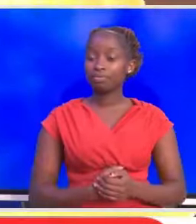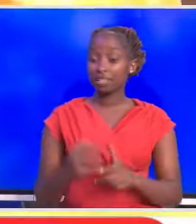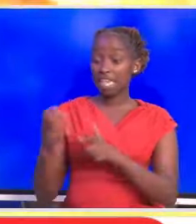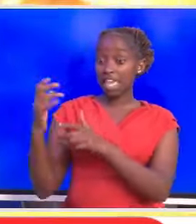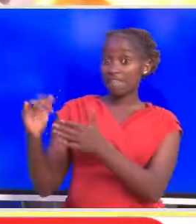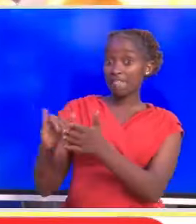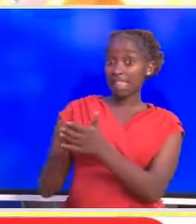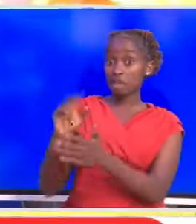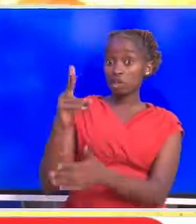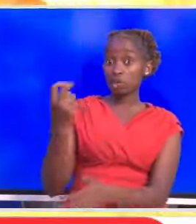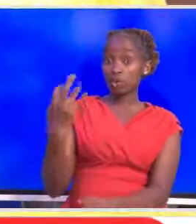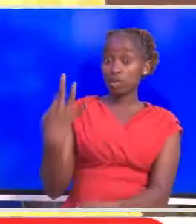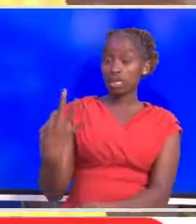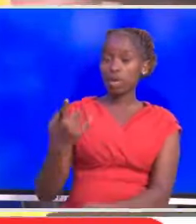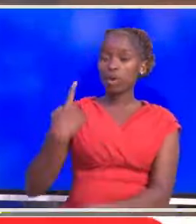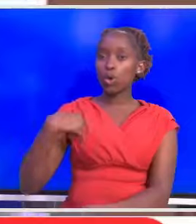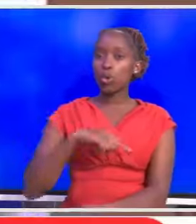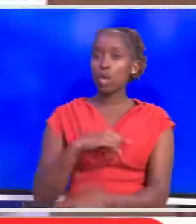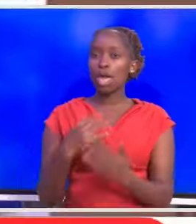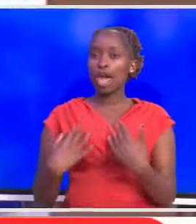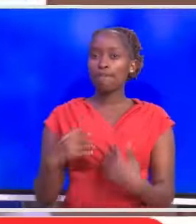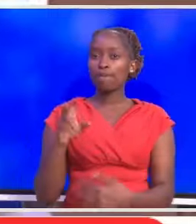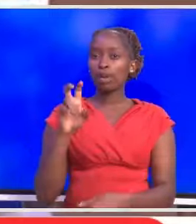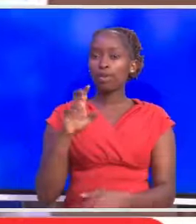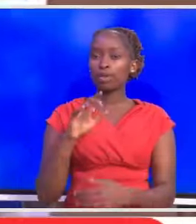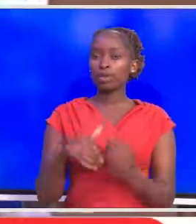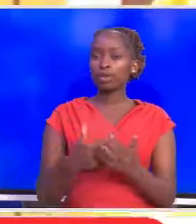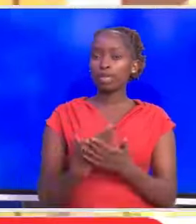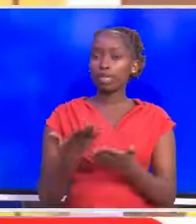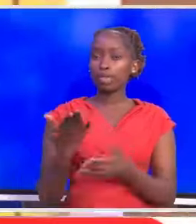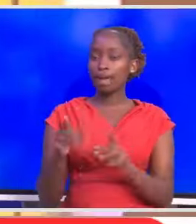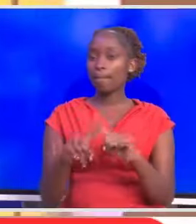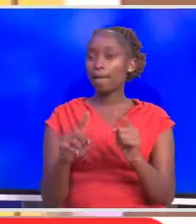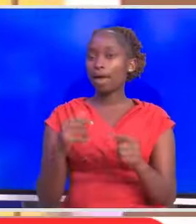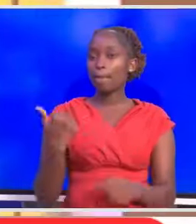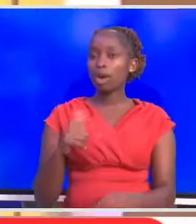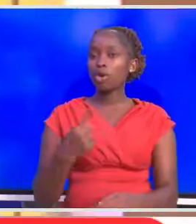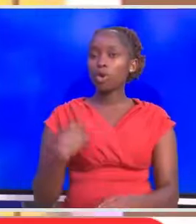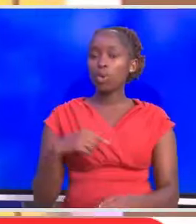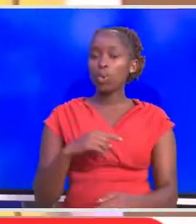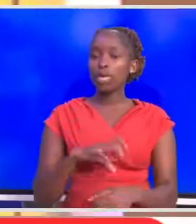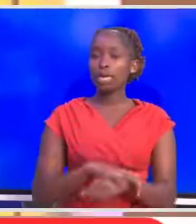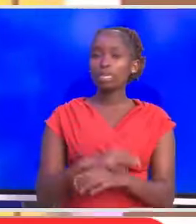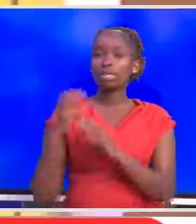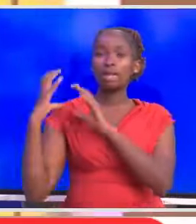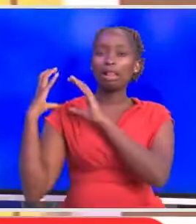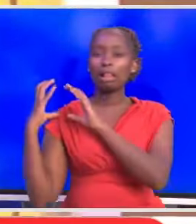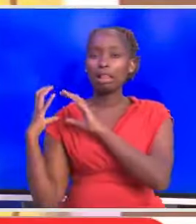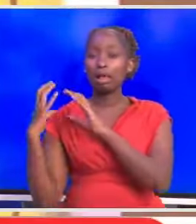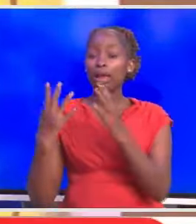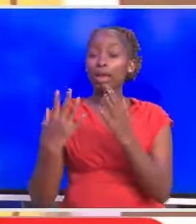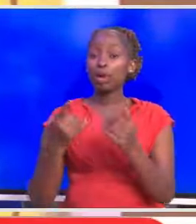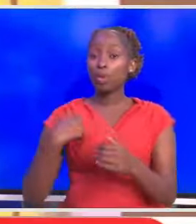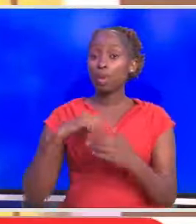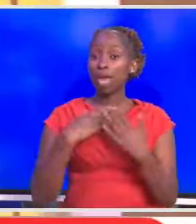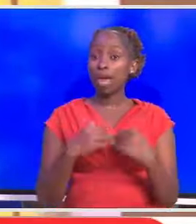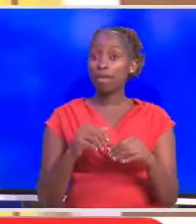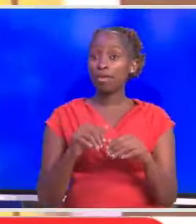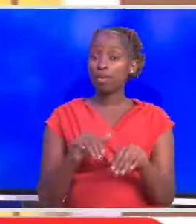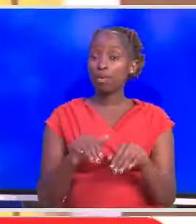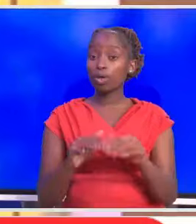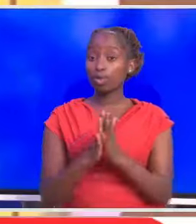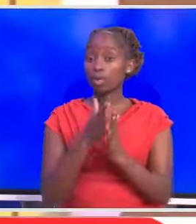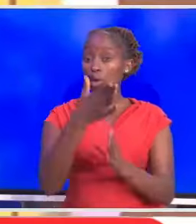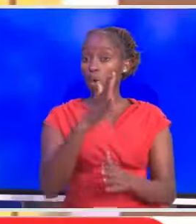2023, tulikuwa bado hiyo kinonda iko, na bado tunaumia. Sisi tutabaki tu na Mungu, hao wabaki na vile wanategemea, kwa sababu sisi